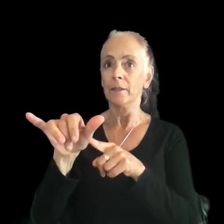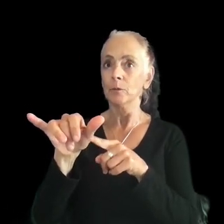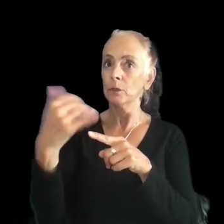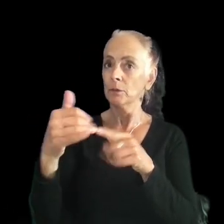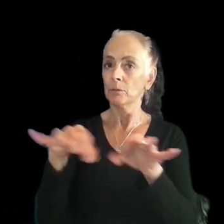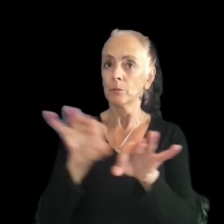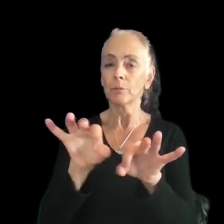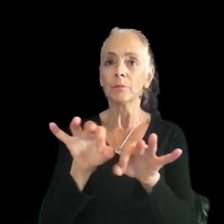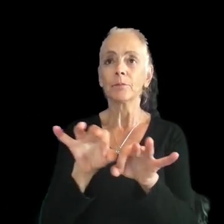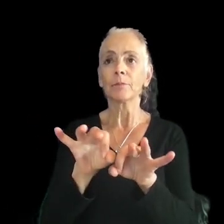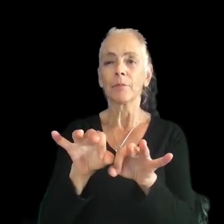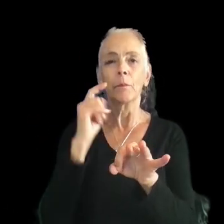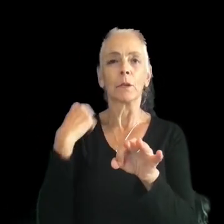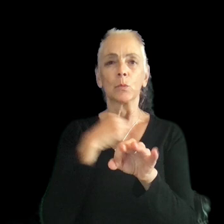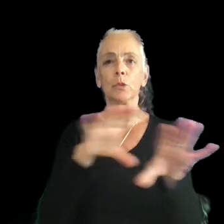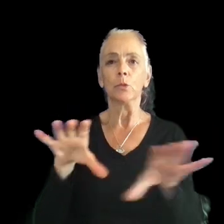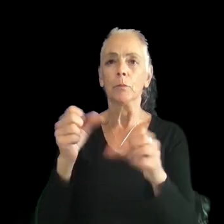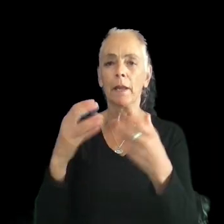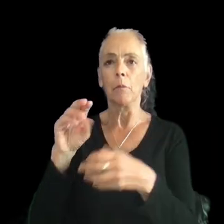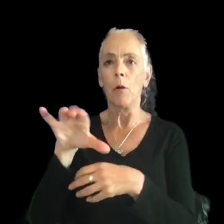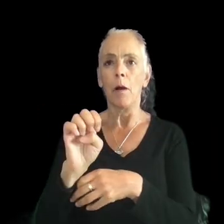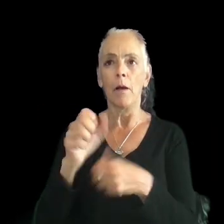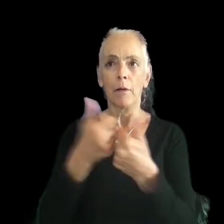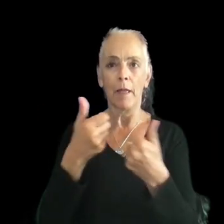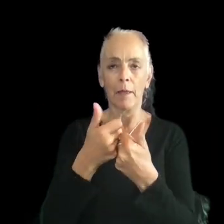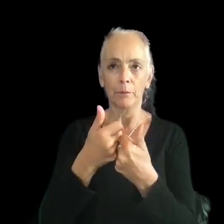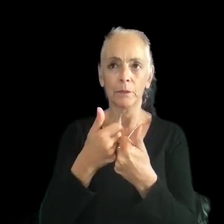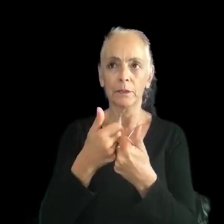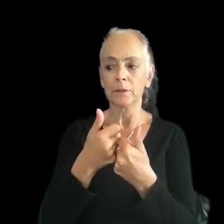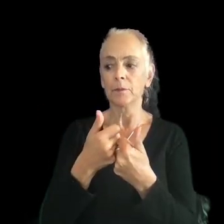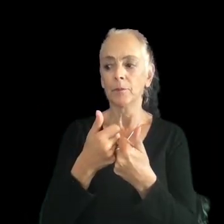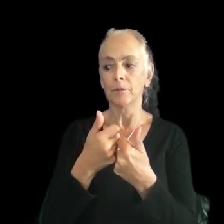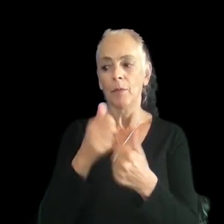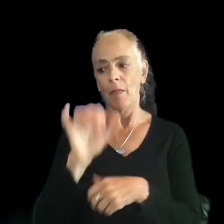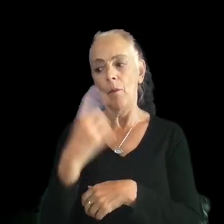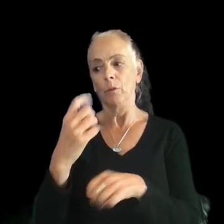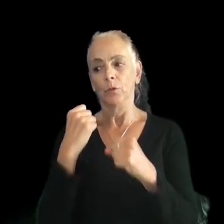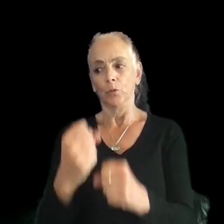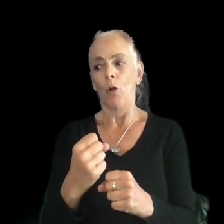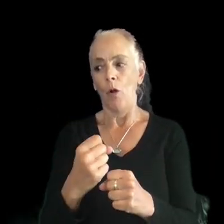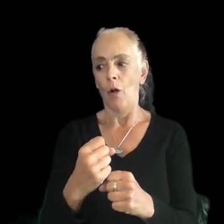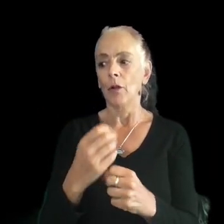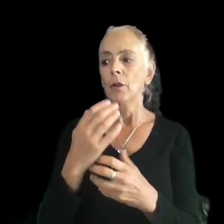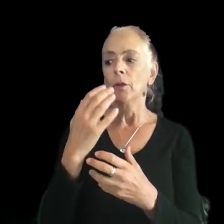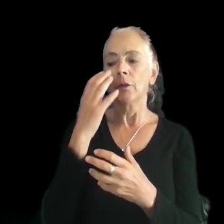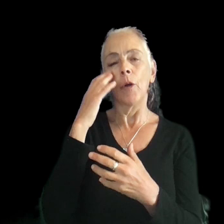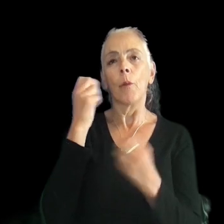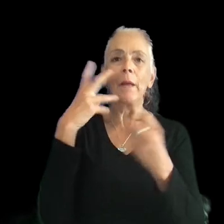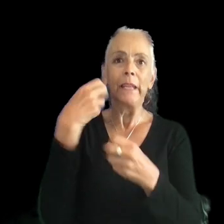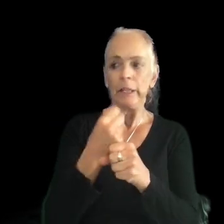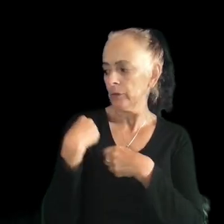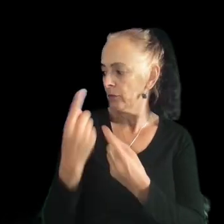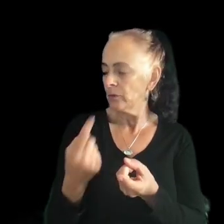because we do a lot of mobile games now on rio is very strong at least like going over the change over the years i see